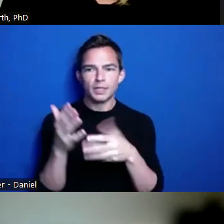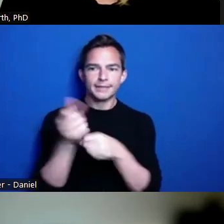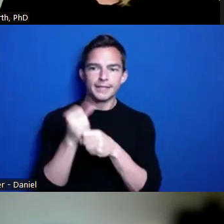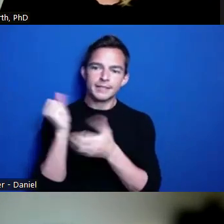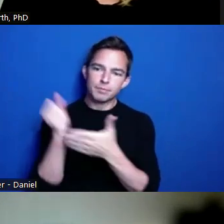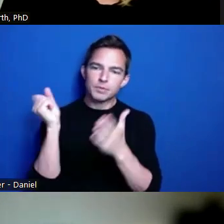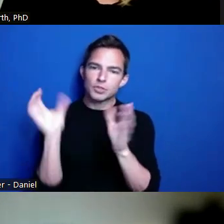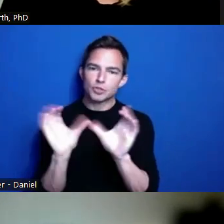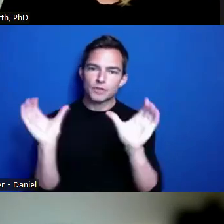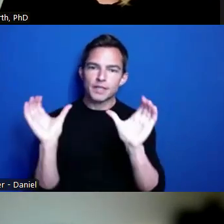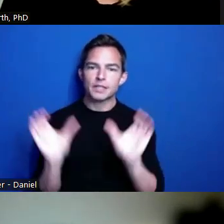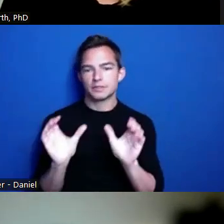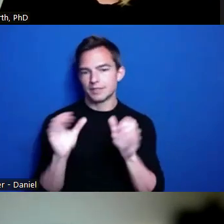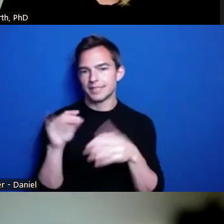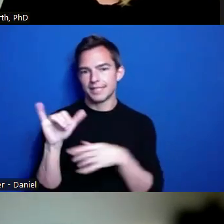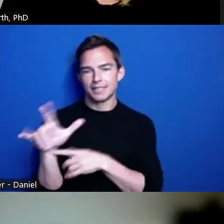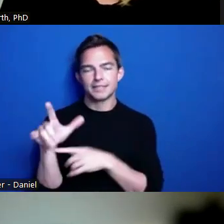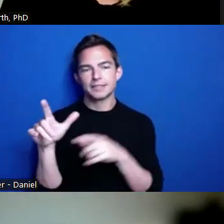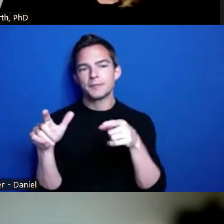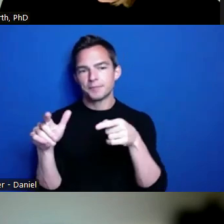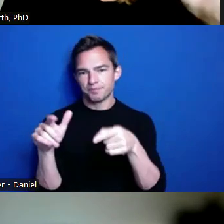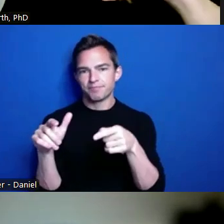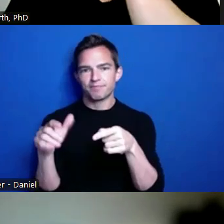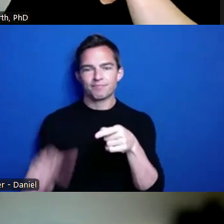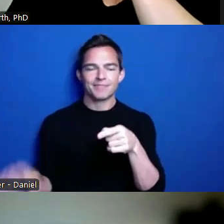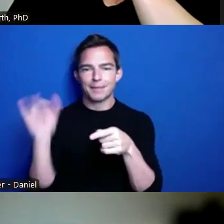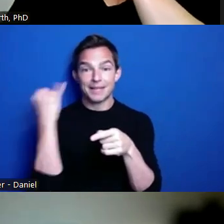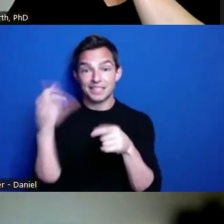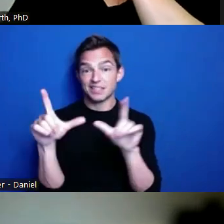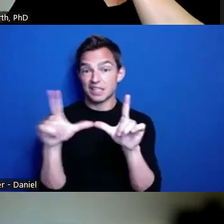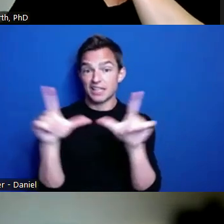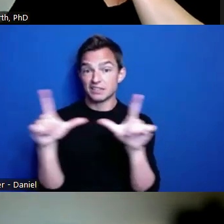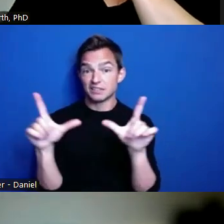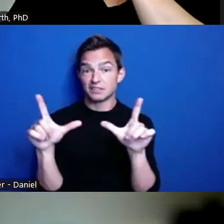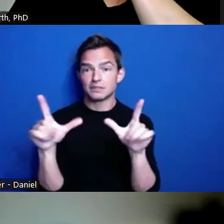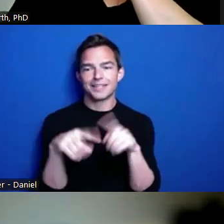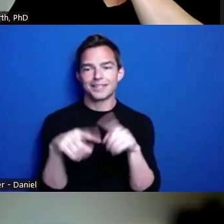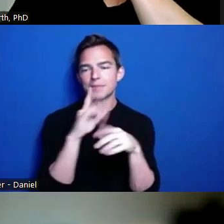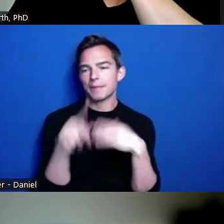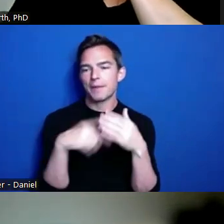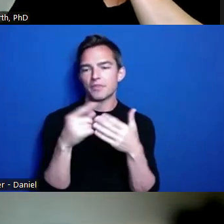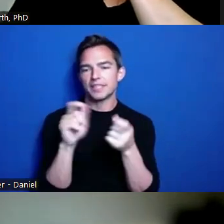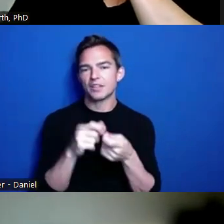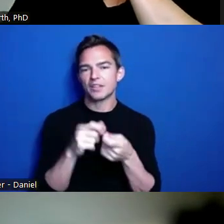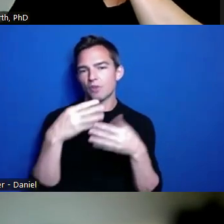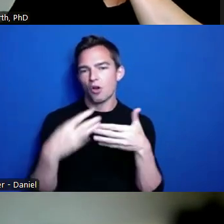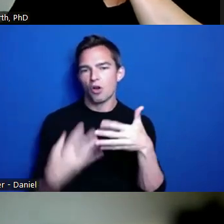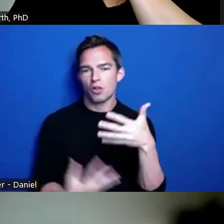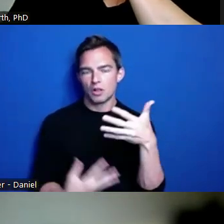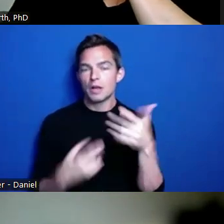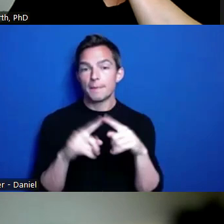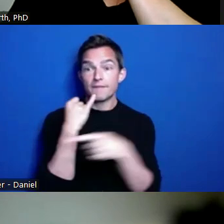Illinois because it's equal to a licensure in Illinois. And I can't speak to all of the details of that, but my point is that if